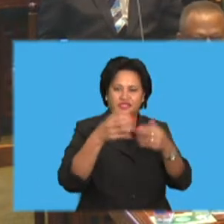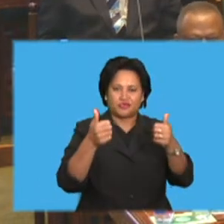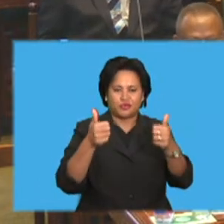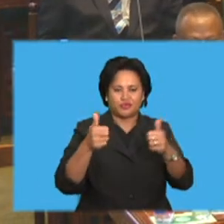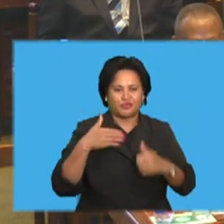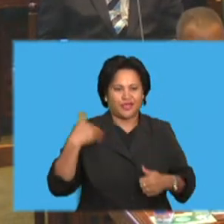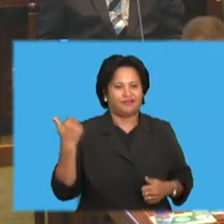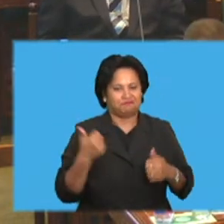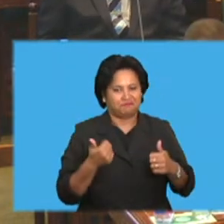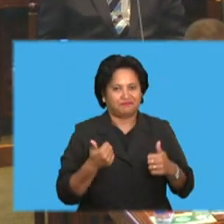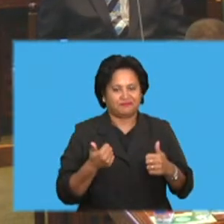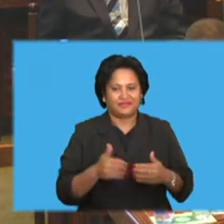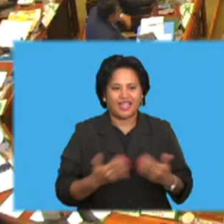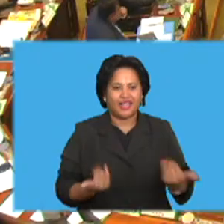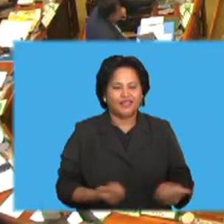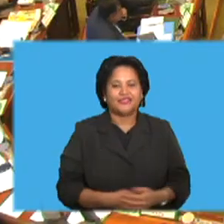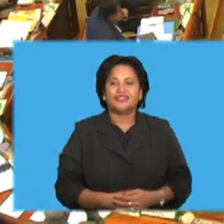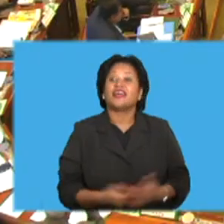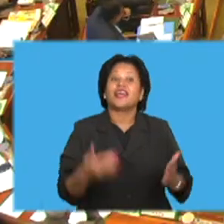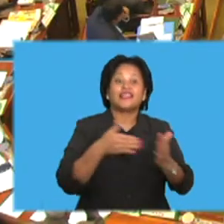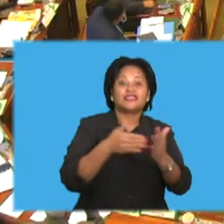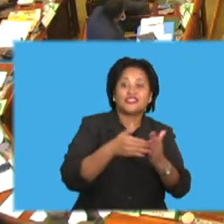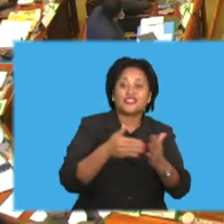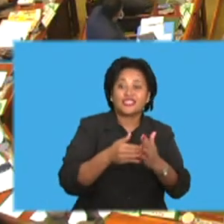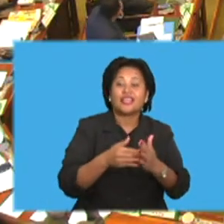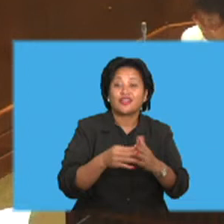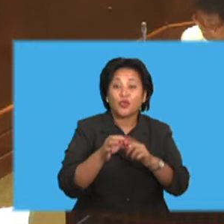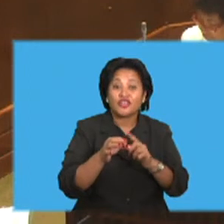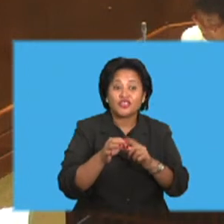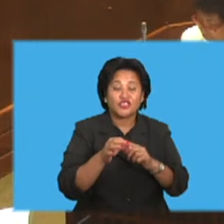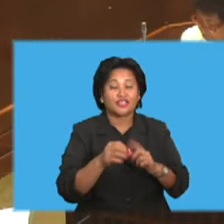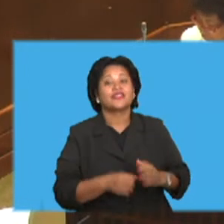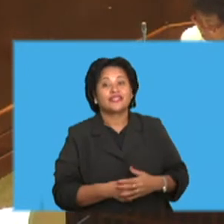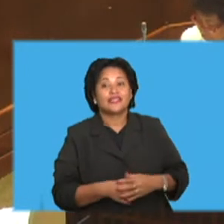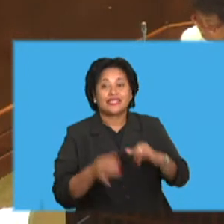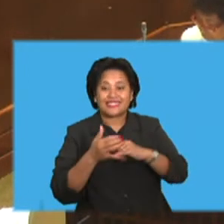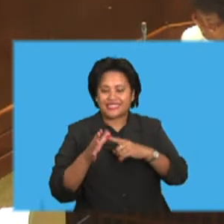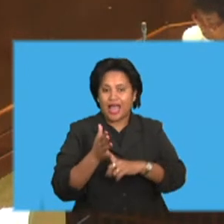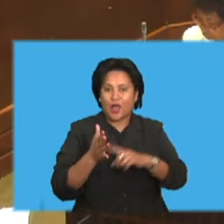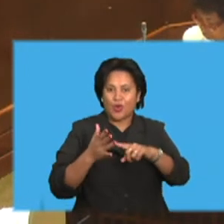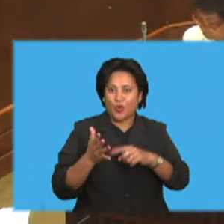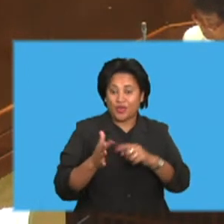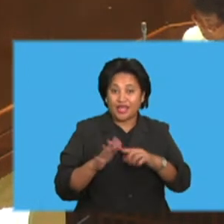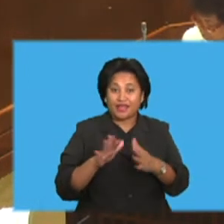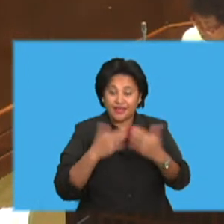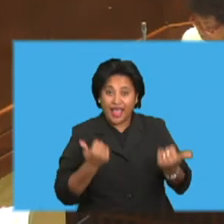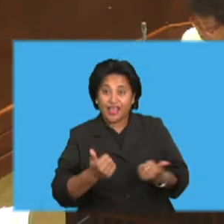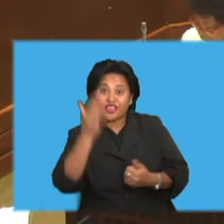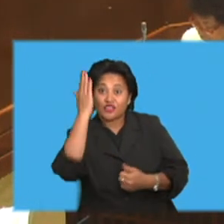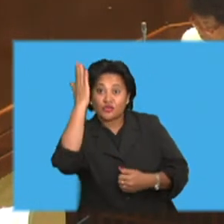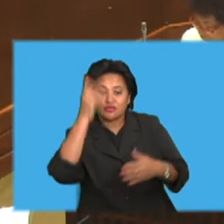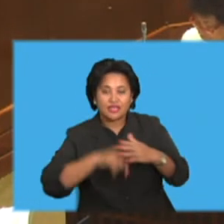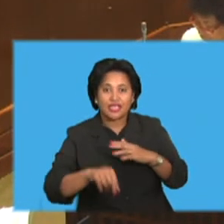Supplementary question, Honourable Sarah Durandrondo. Thank you, Madam Speaker. Right now, the Avea District School in Vonombalavu is still not